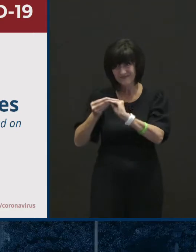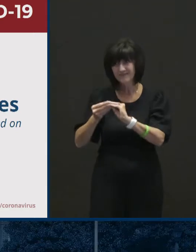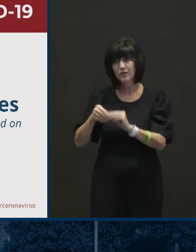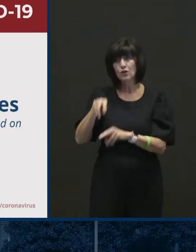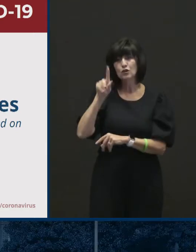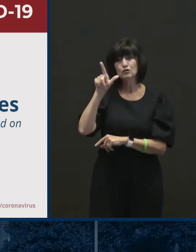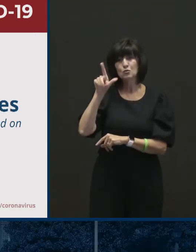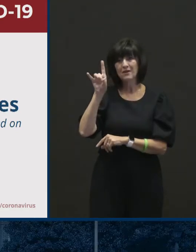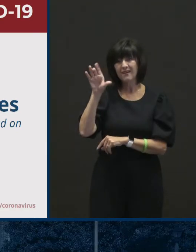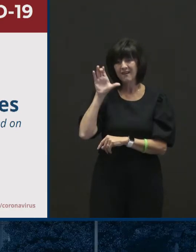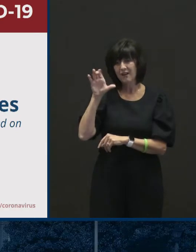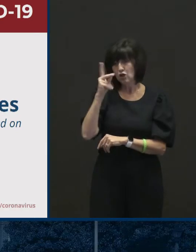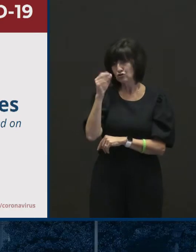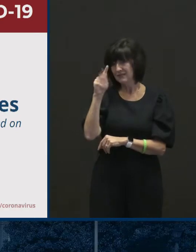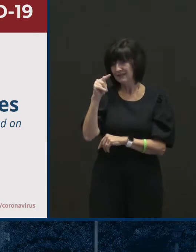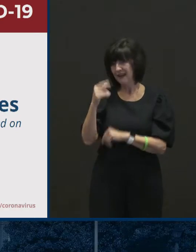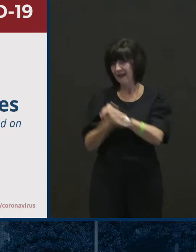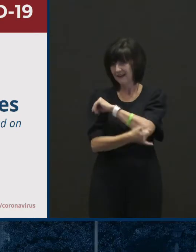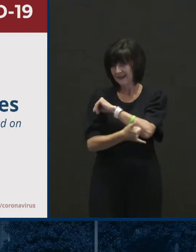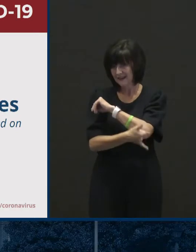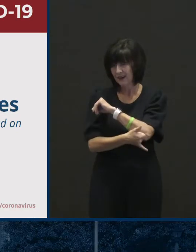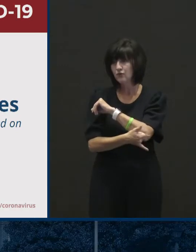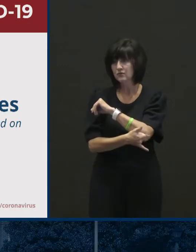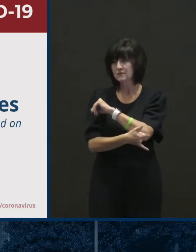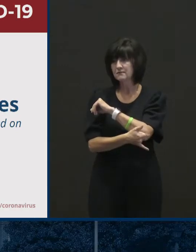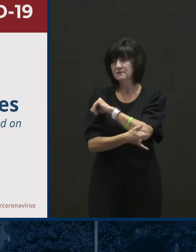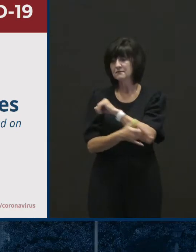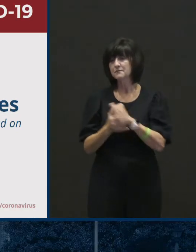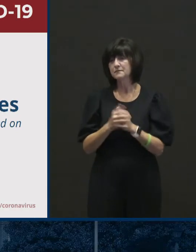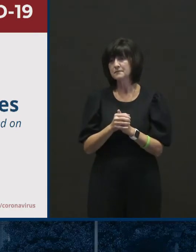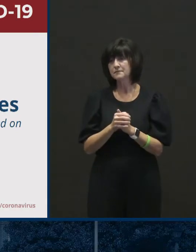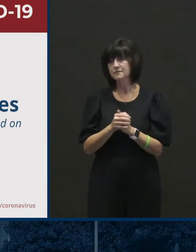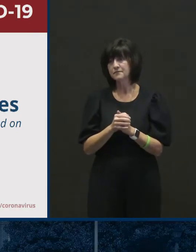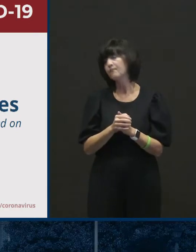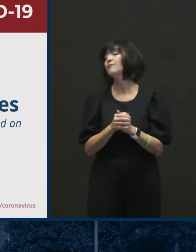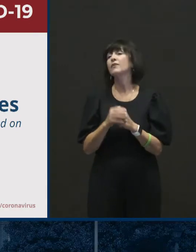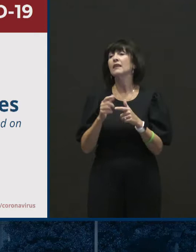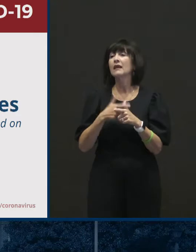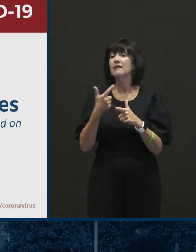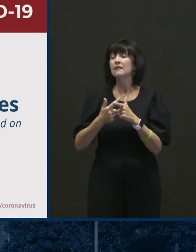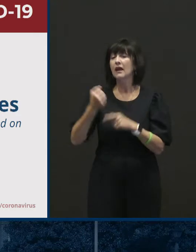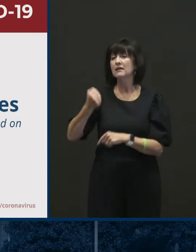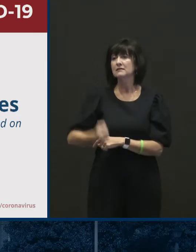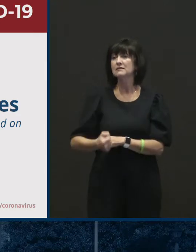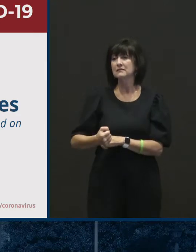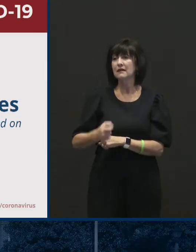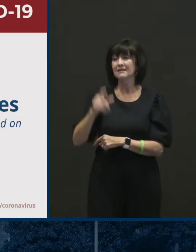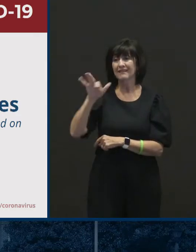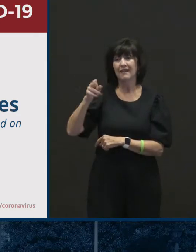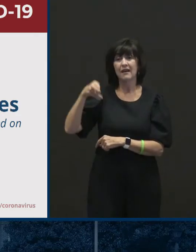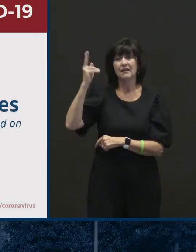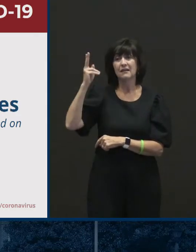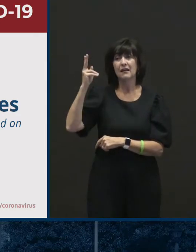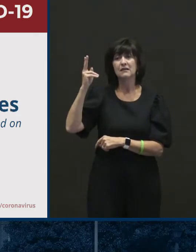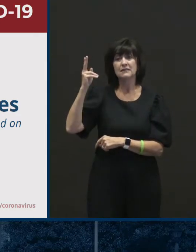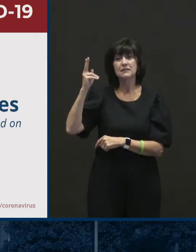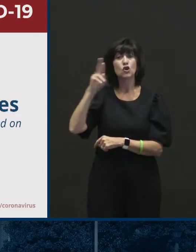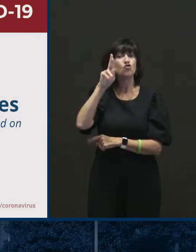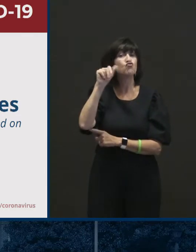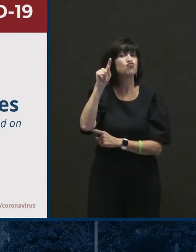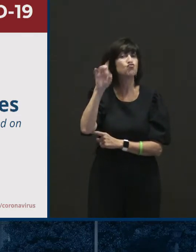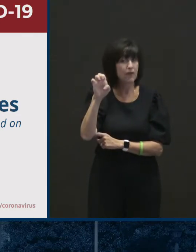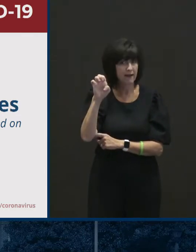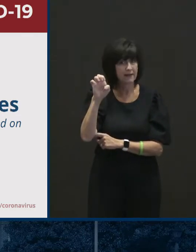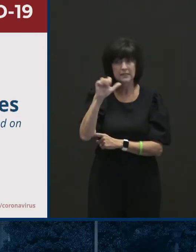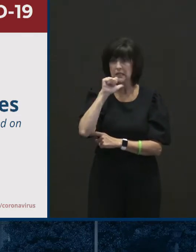County, and as a percentage of the population down there, Sussex County still has the highest rate